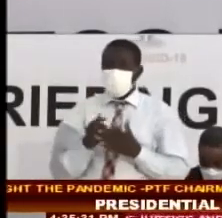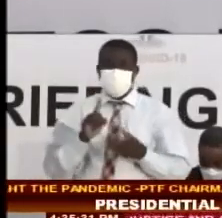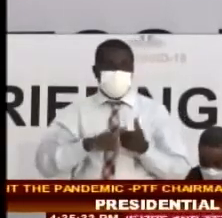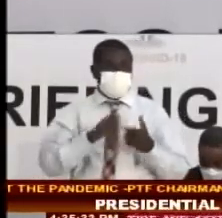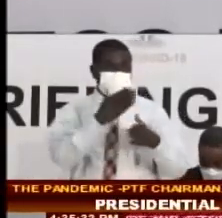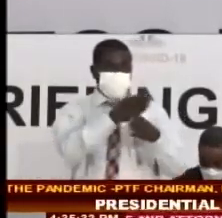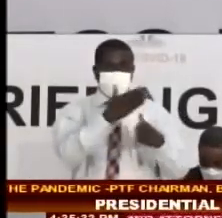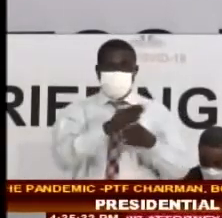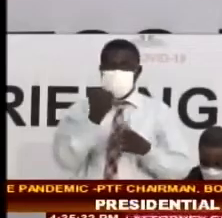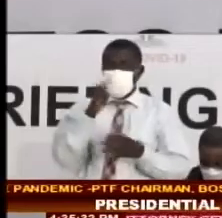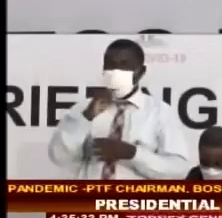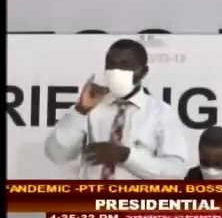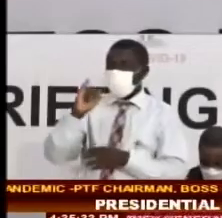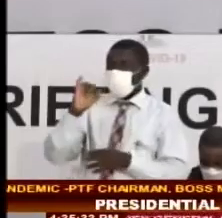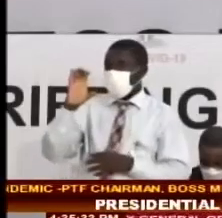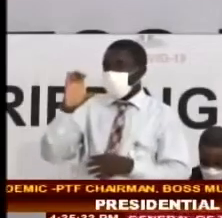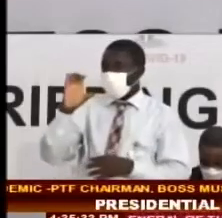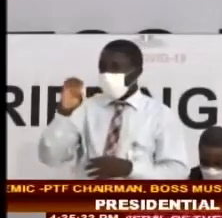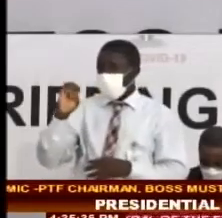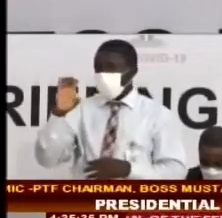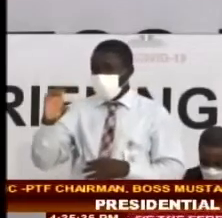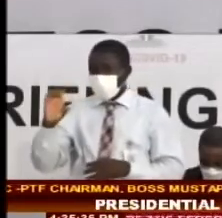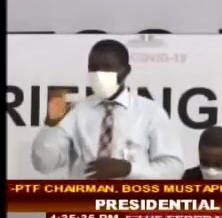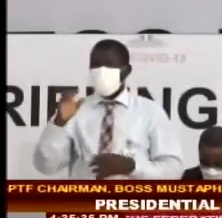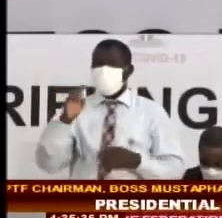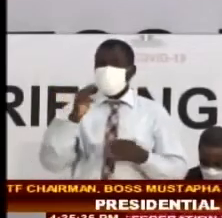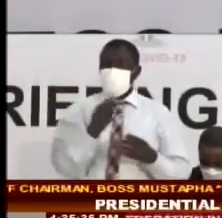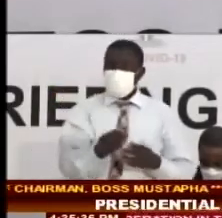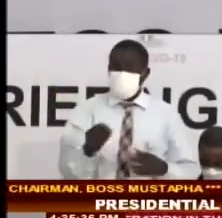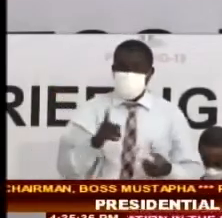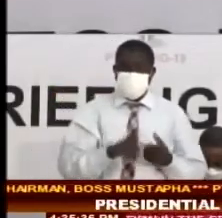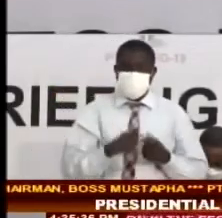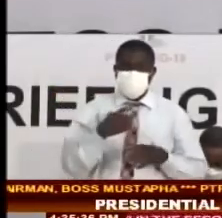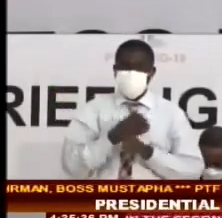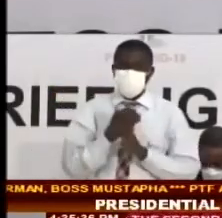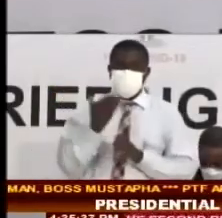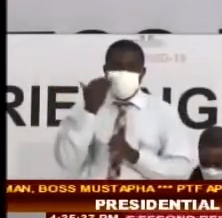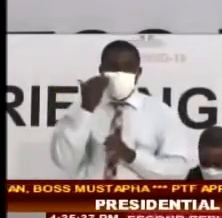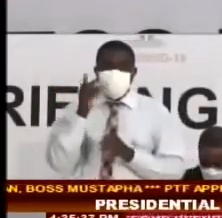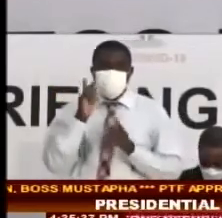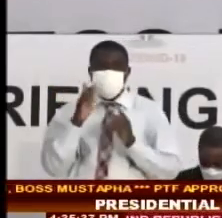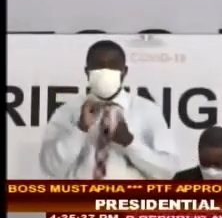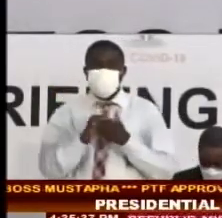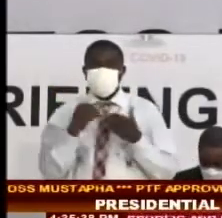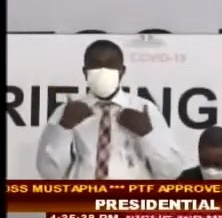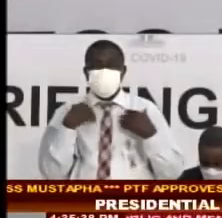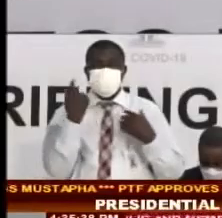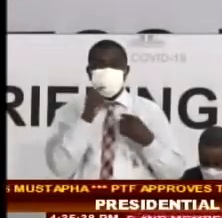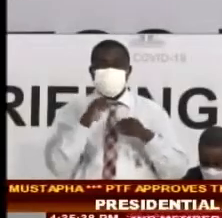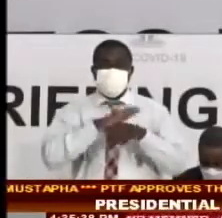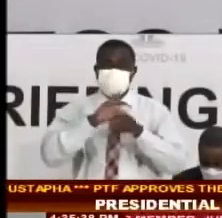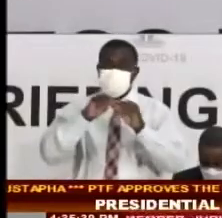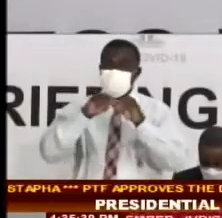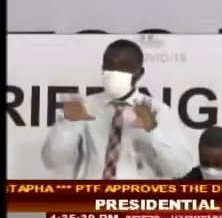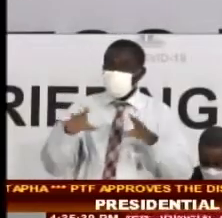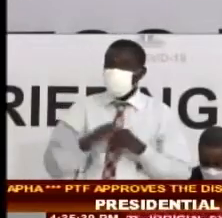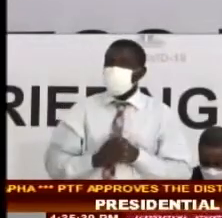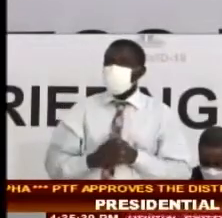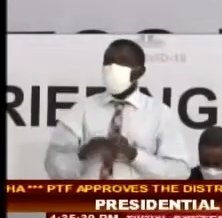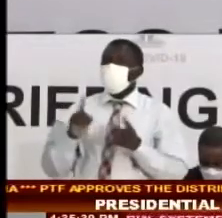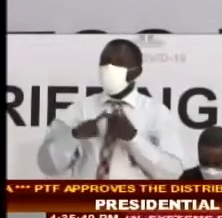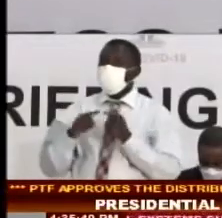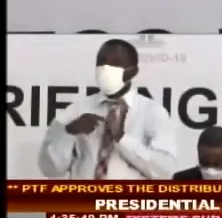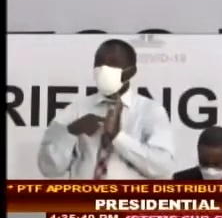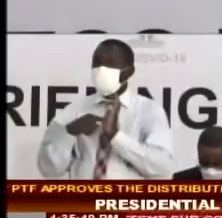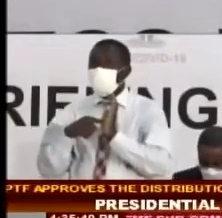materials on the need to avoid stigmatizing those who have contracted the virus, the need to shun fake